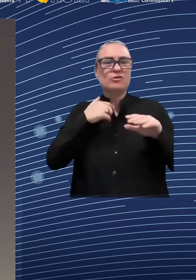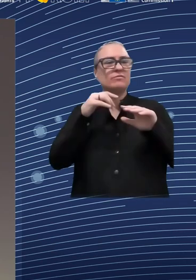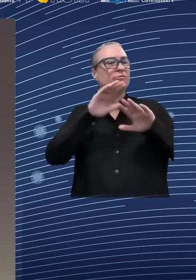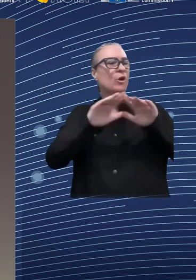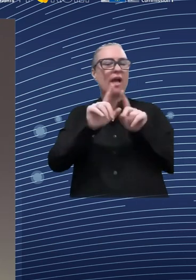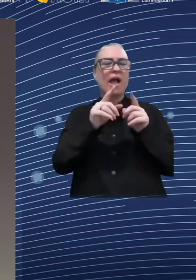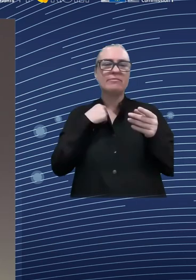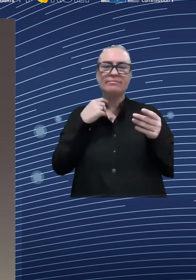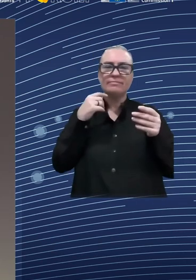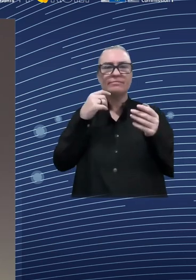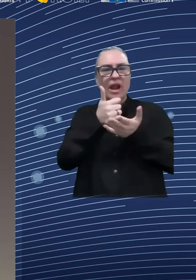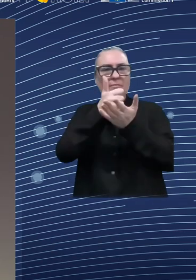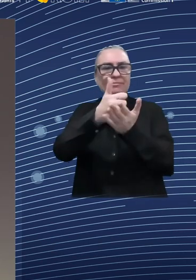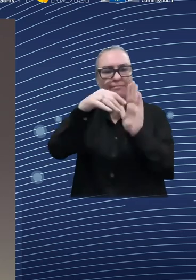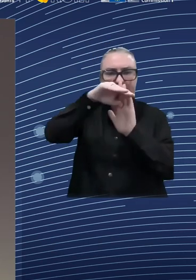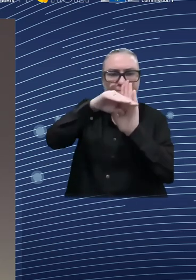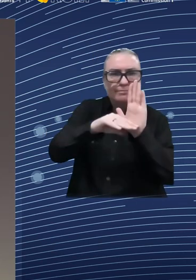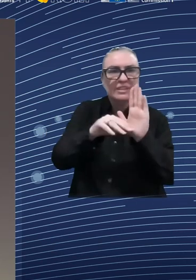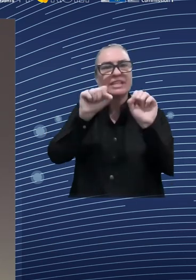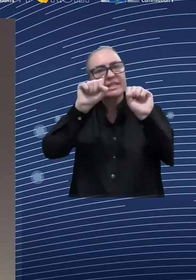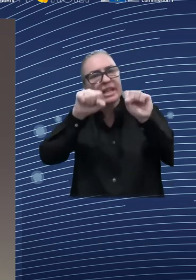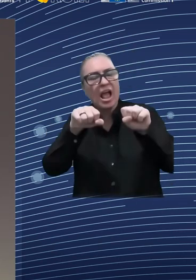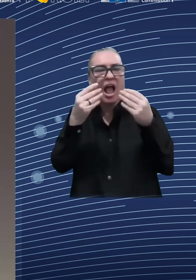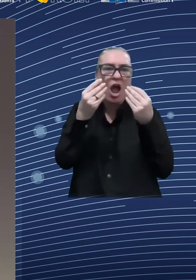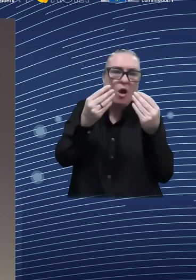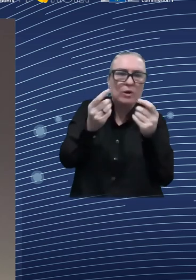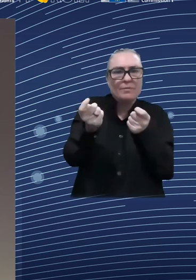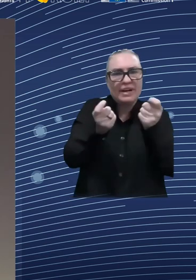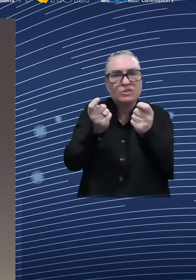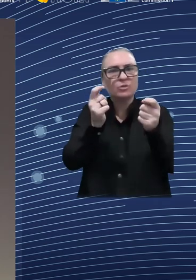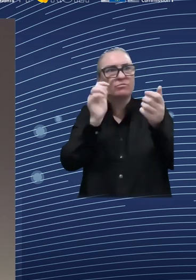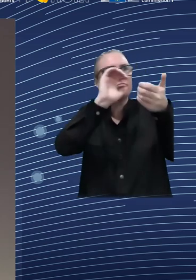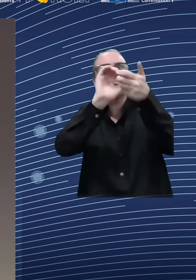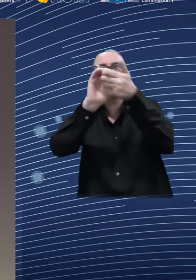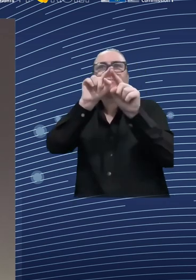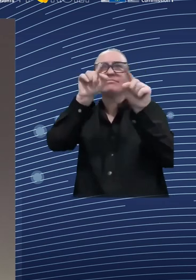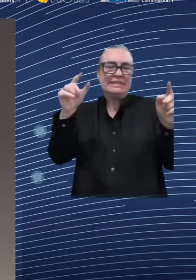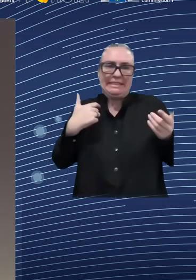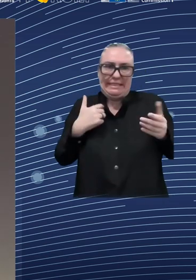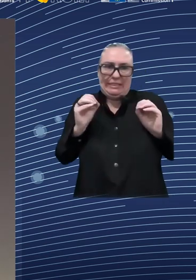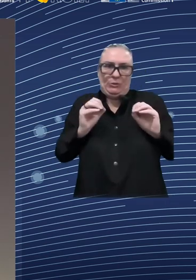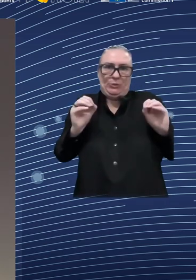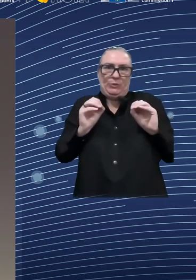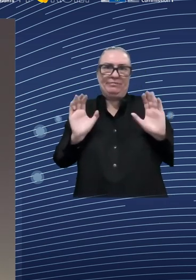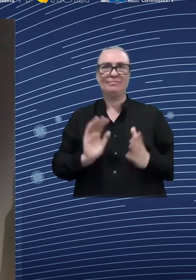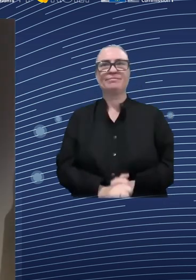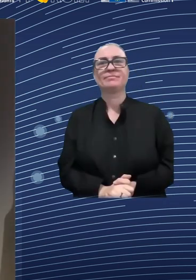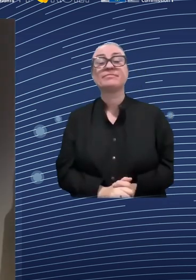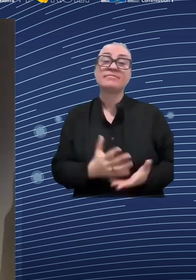Yeah. I see we have several questions online. Let's take the first